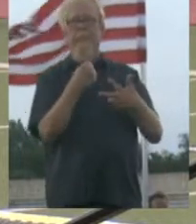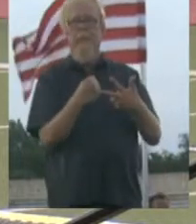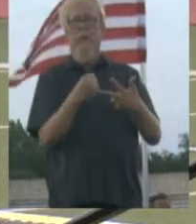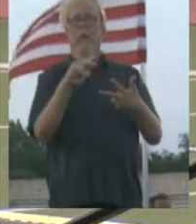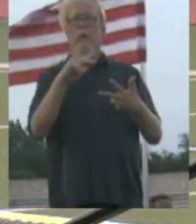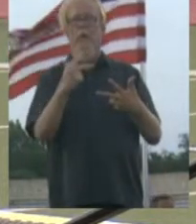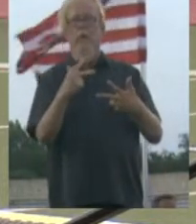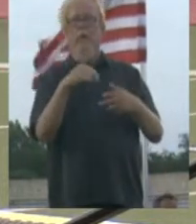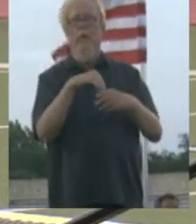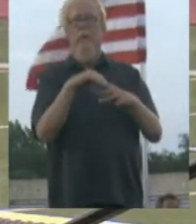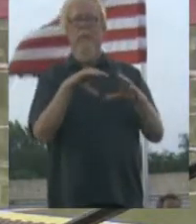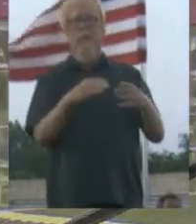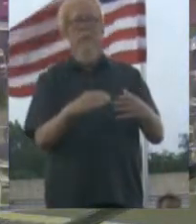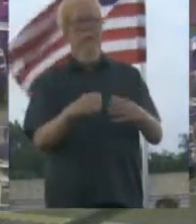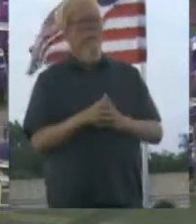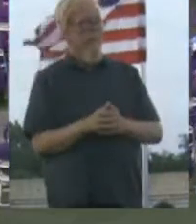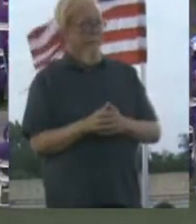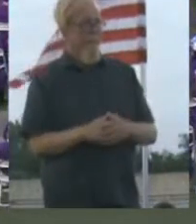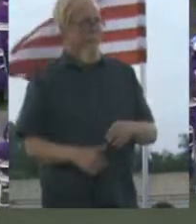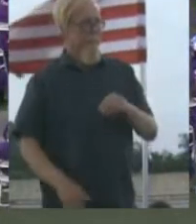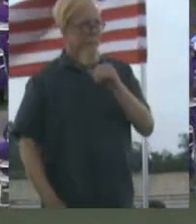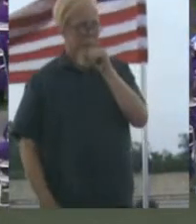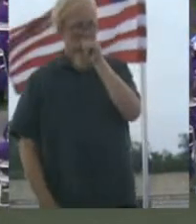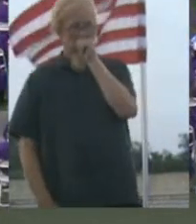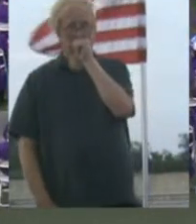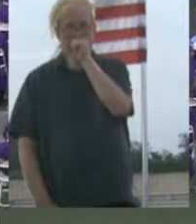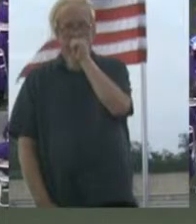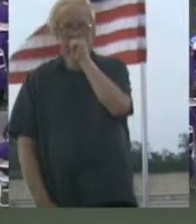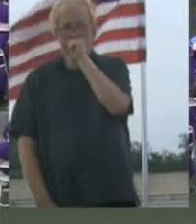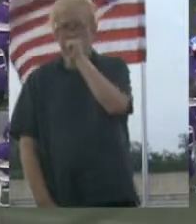advisor. Mr. Gutierrez.